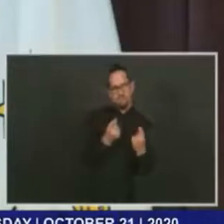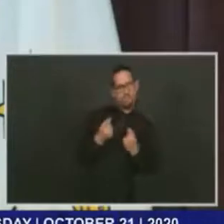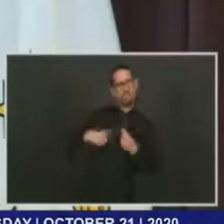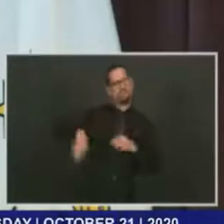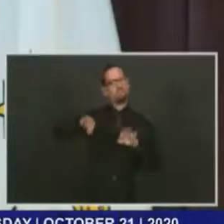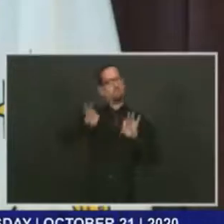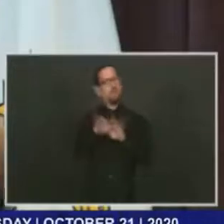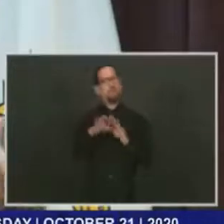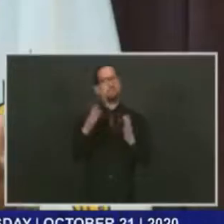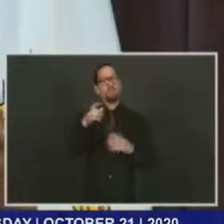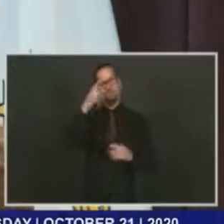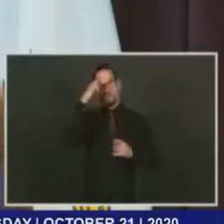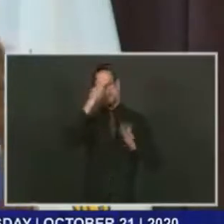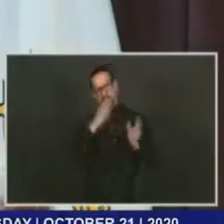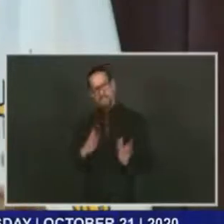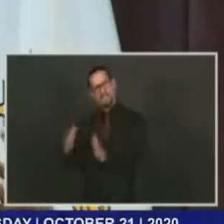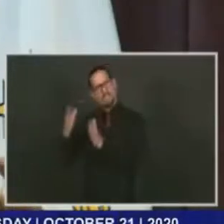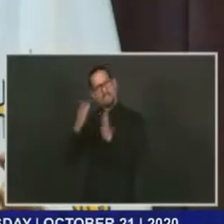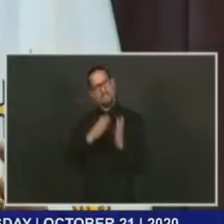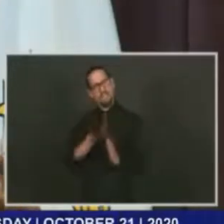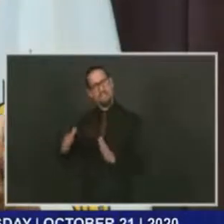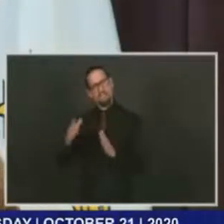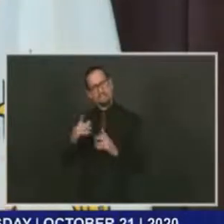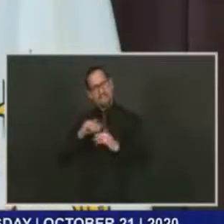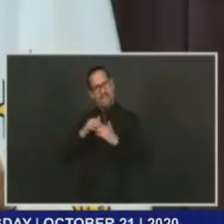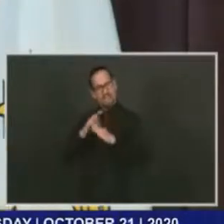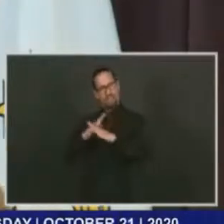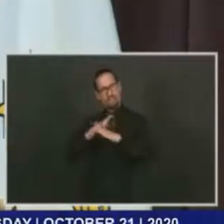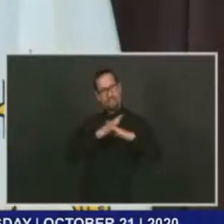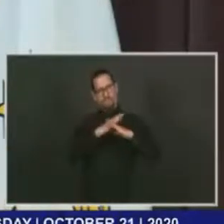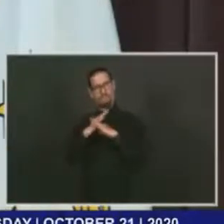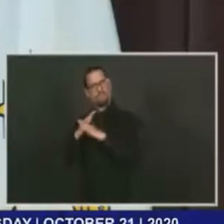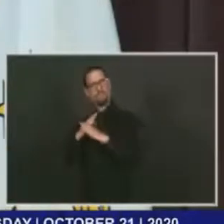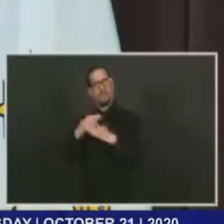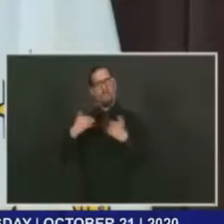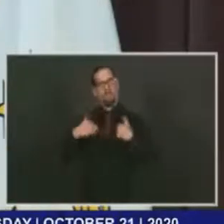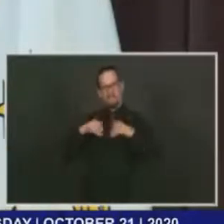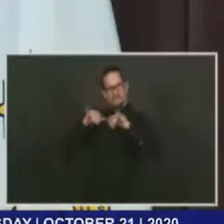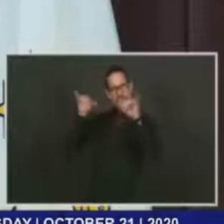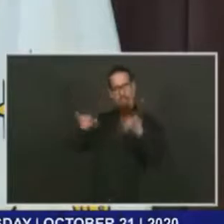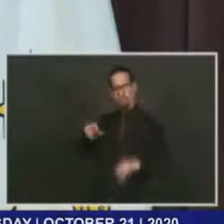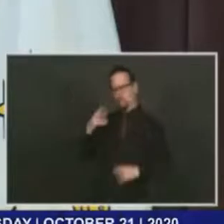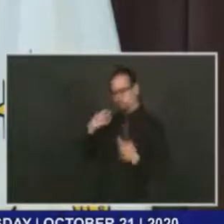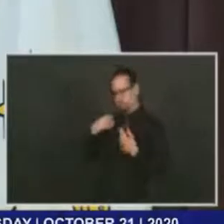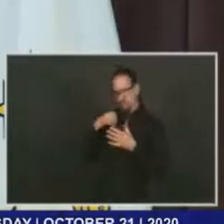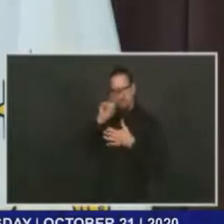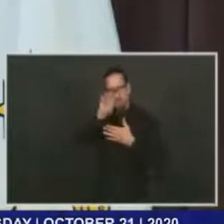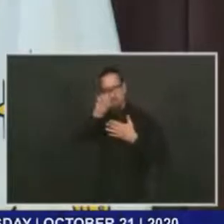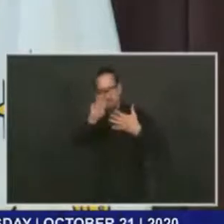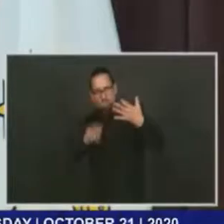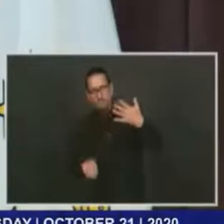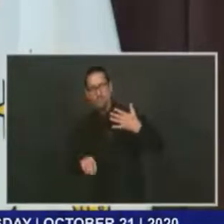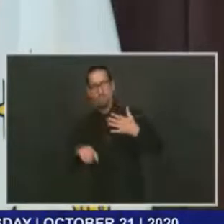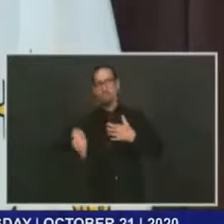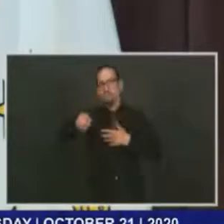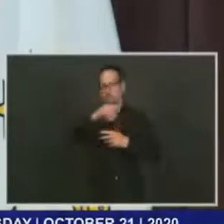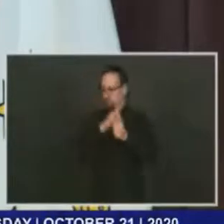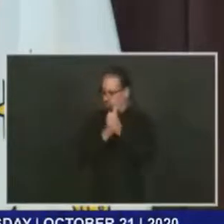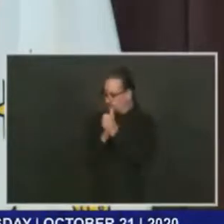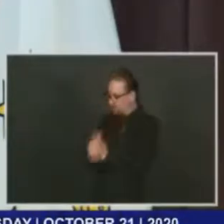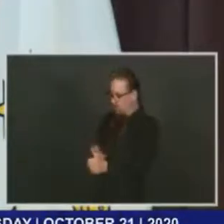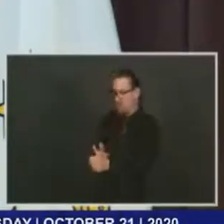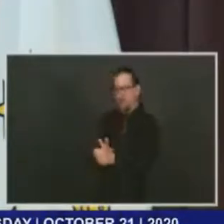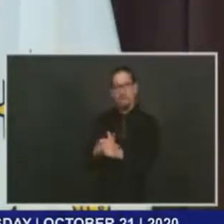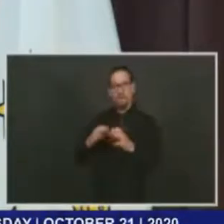that add to the systems that we have built that we know are in place. It doesn't matter if you're not able to do the things that you